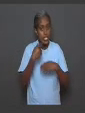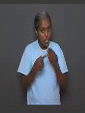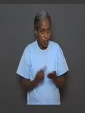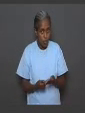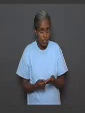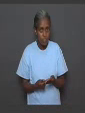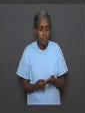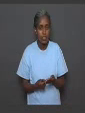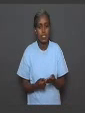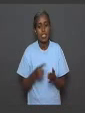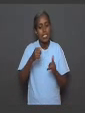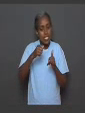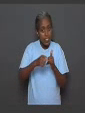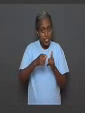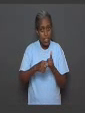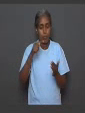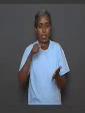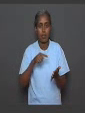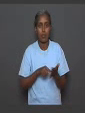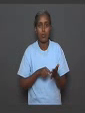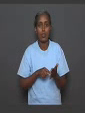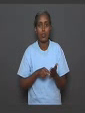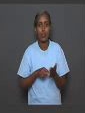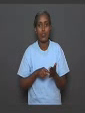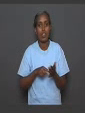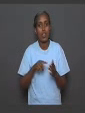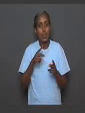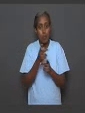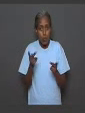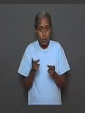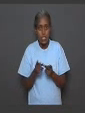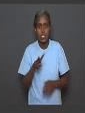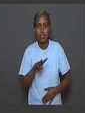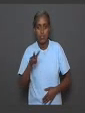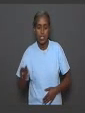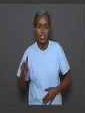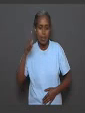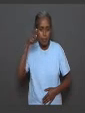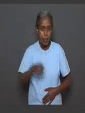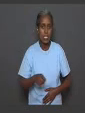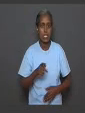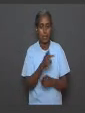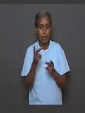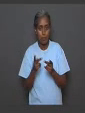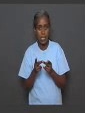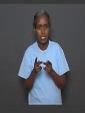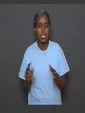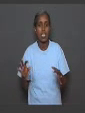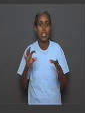Therefore, the terminal point of the position vector must be placed at